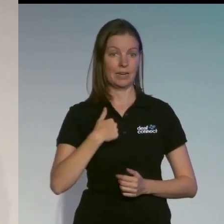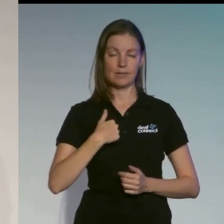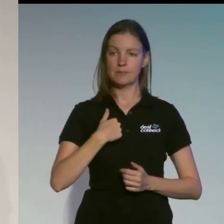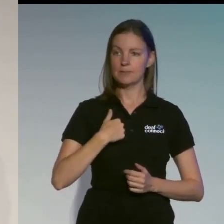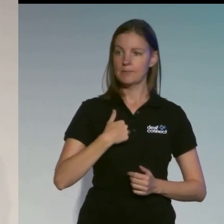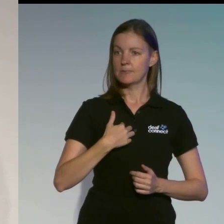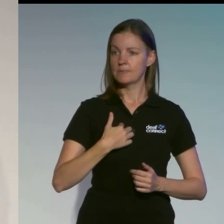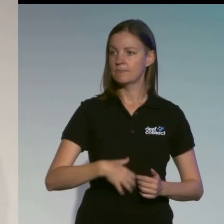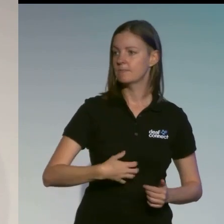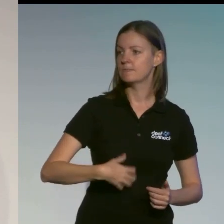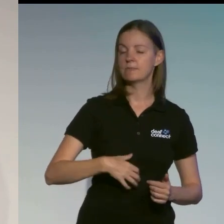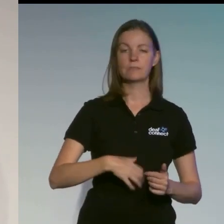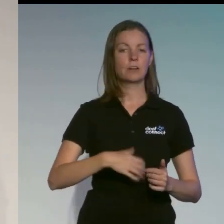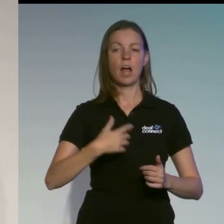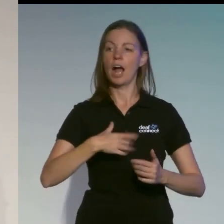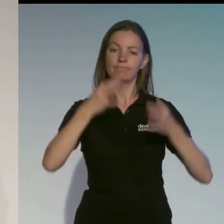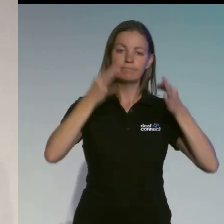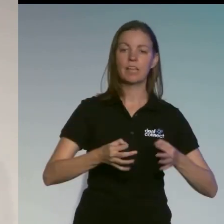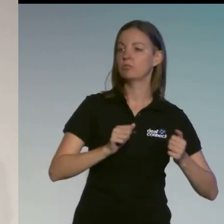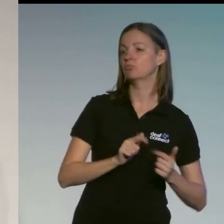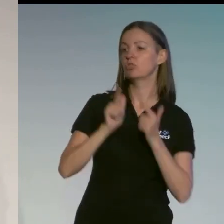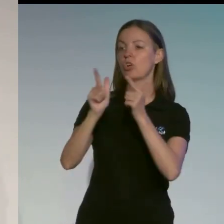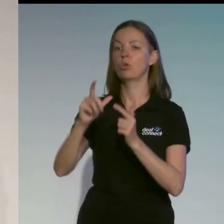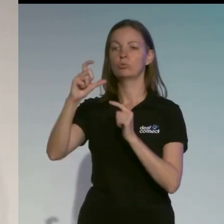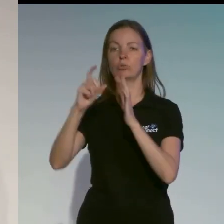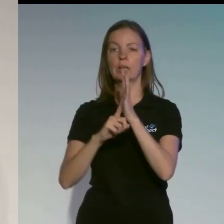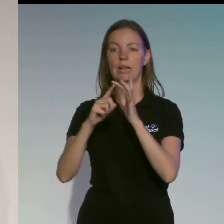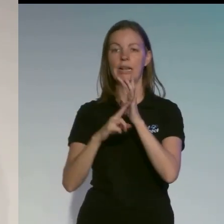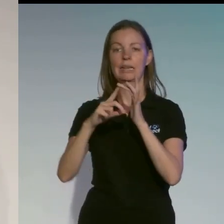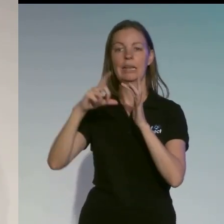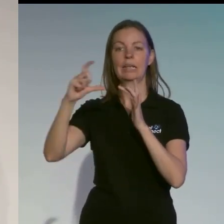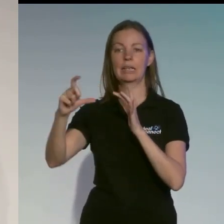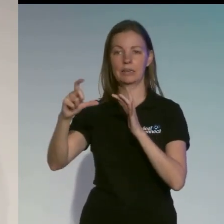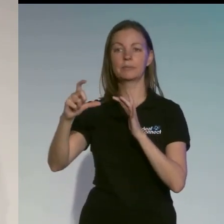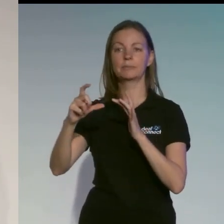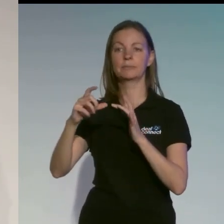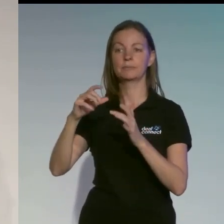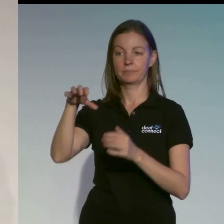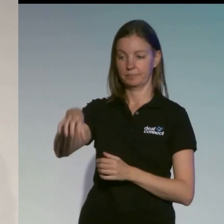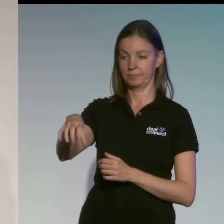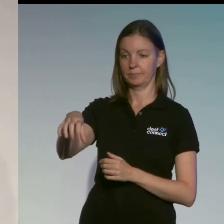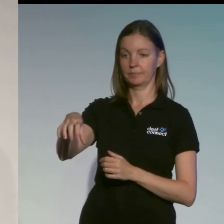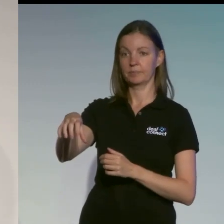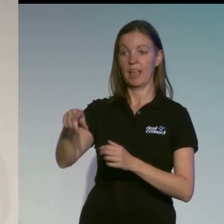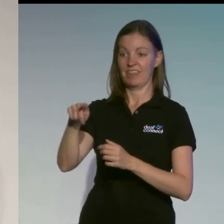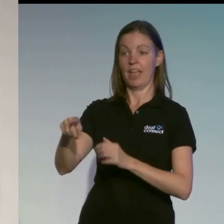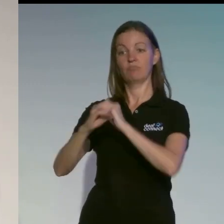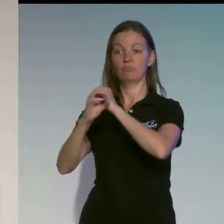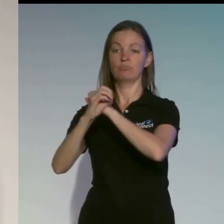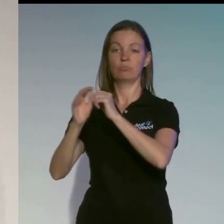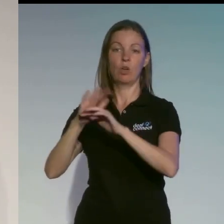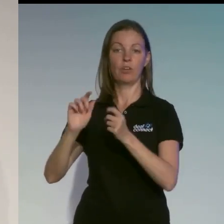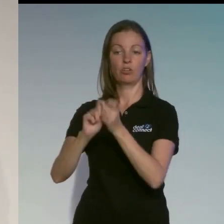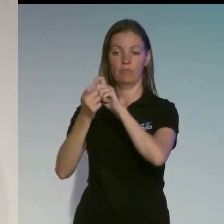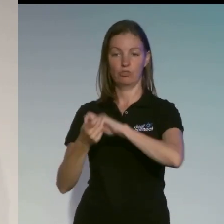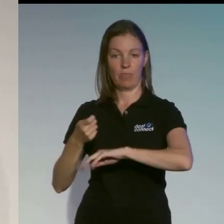decided to go to one of the clinic to experience one's electric shock conversion therapy.